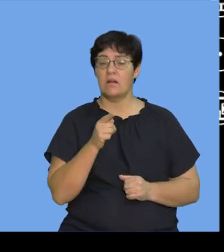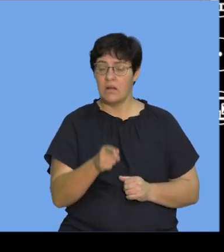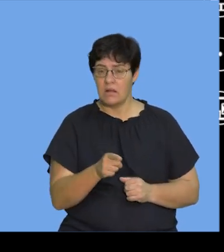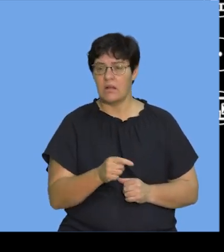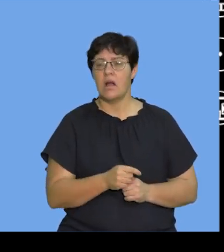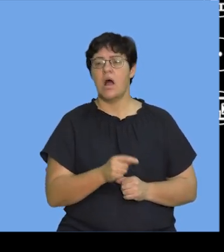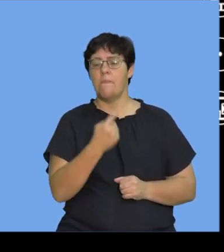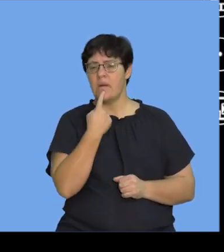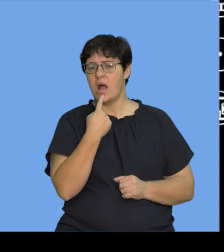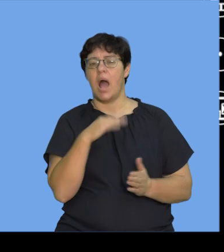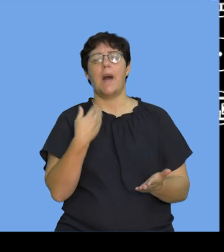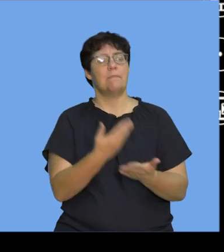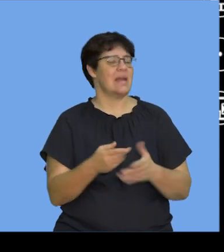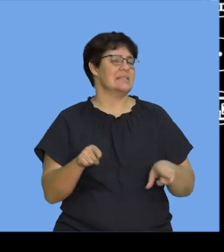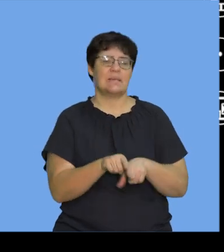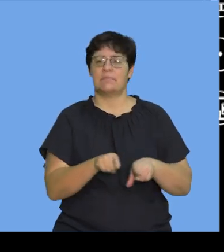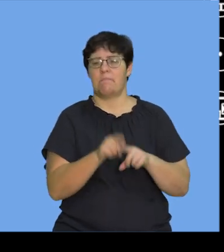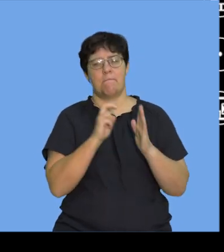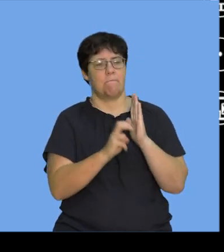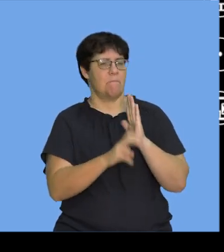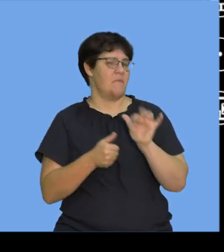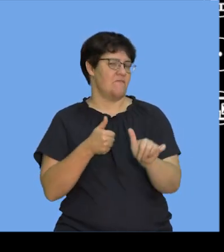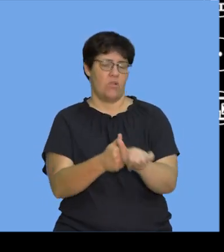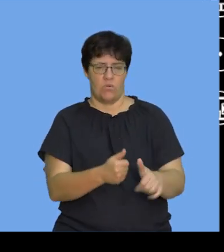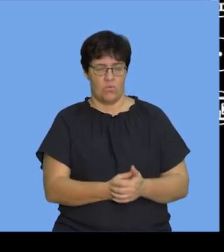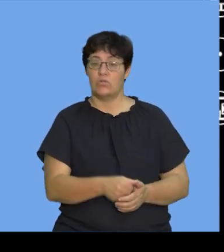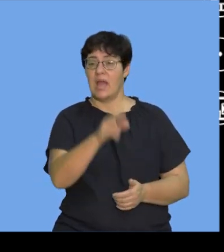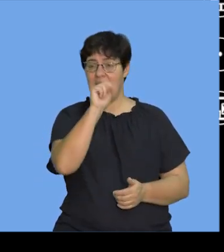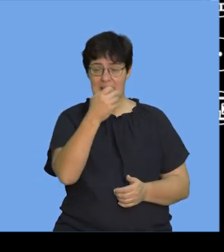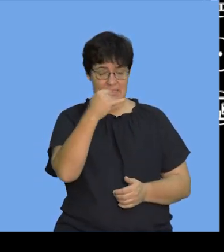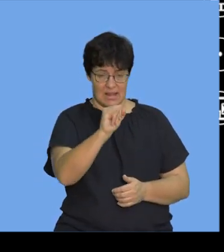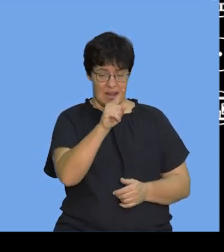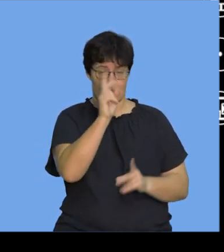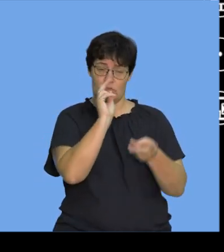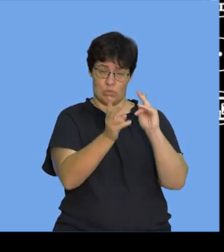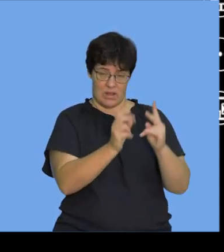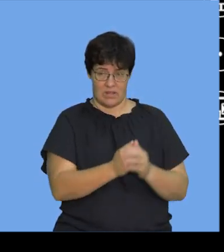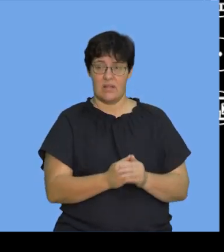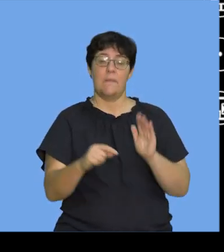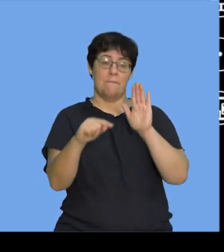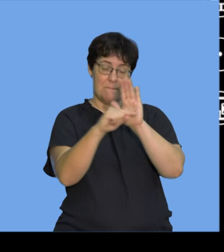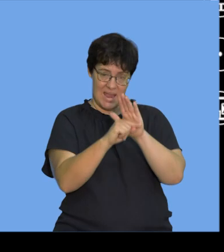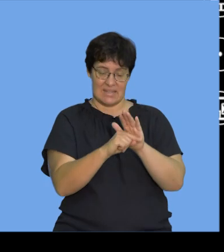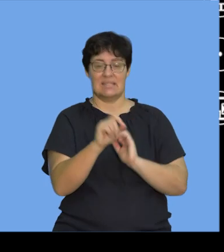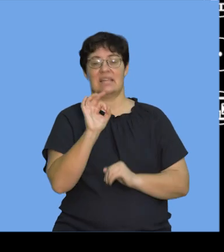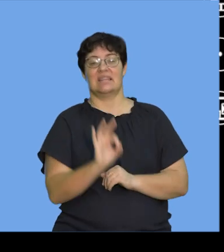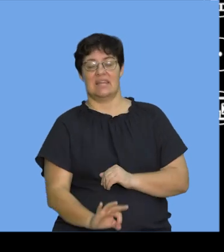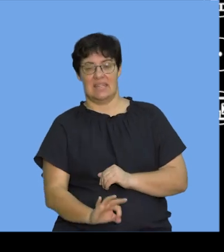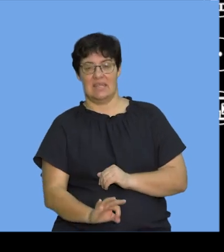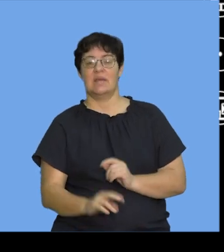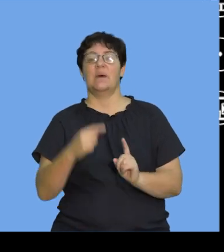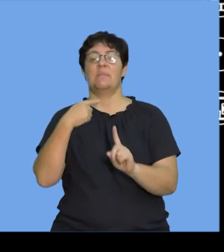you still apply the same rule. So my n value will still be 12 minus the 3 plus